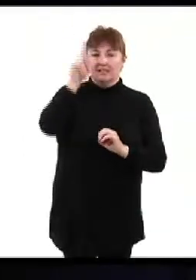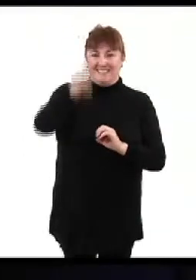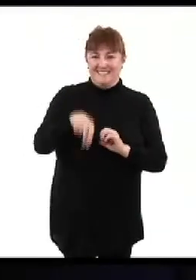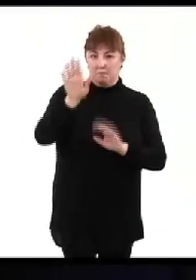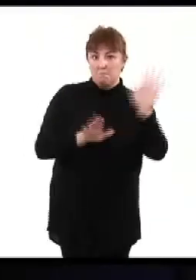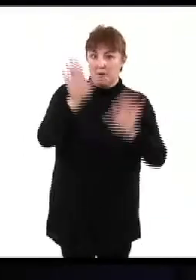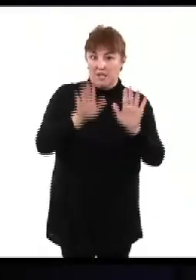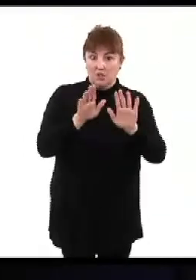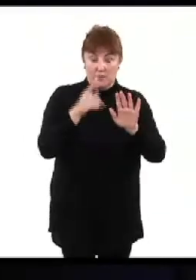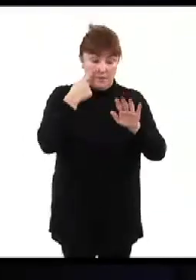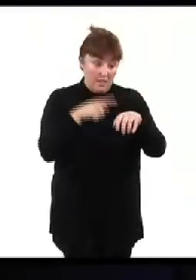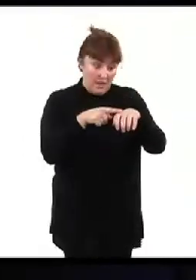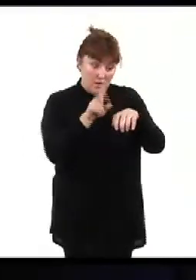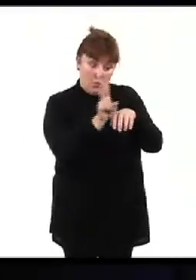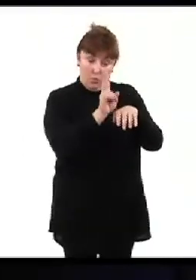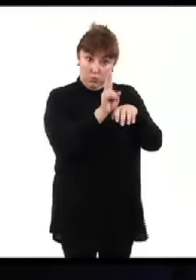in SPL.